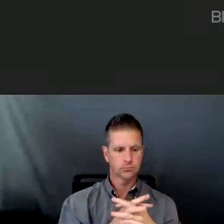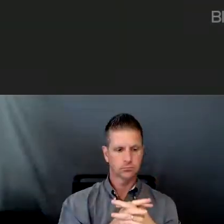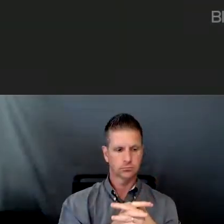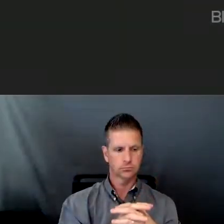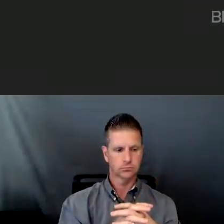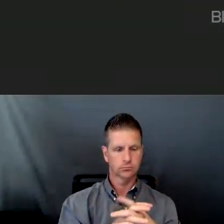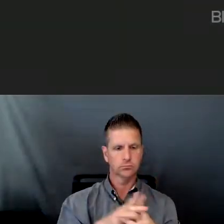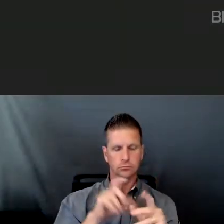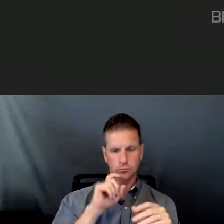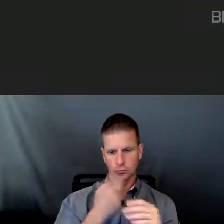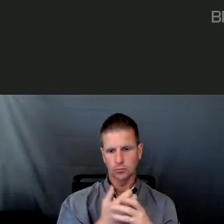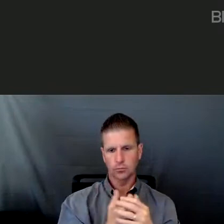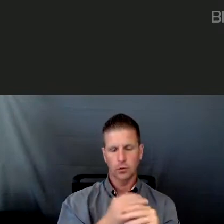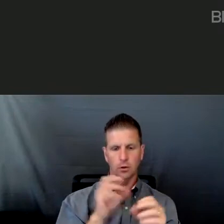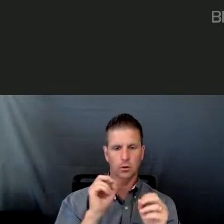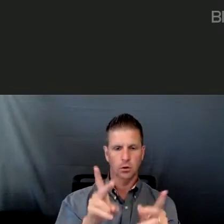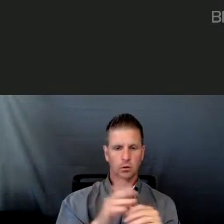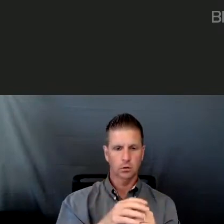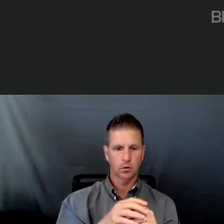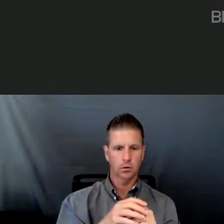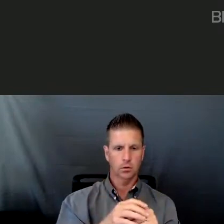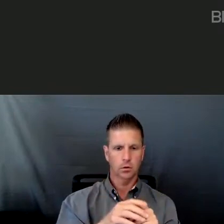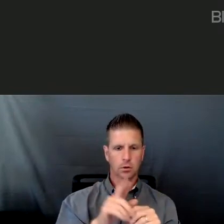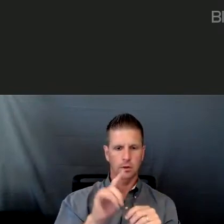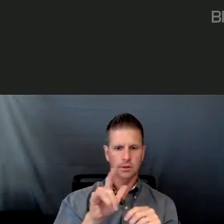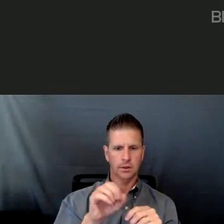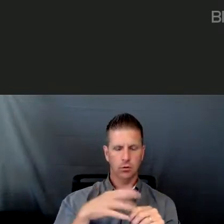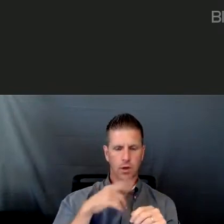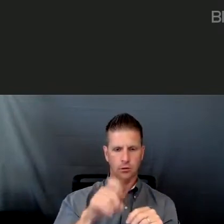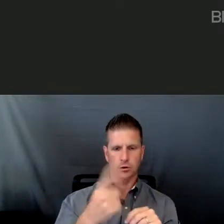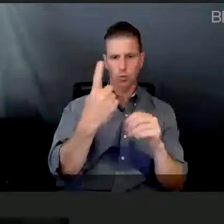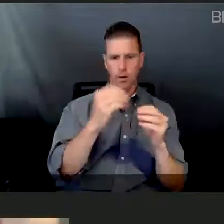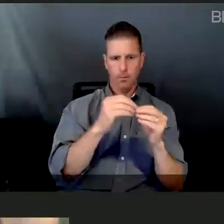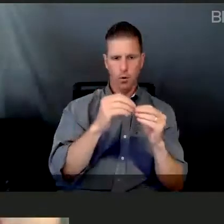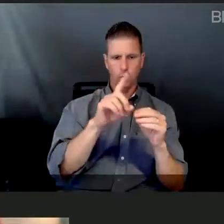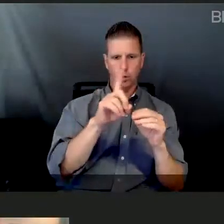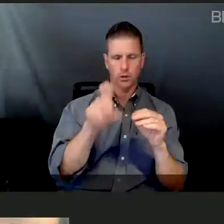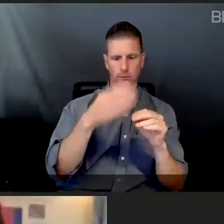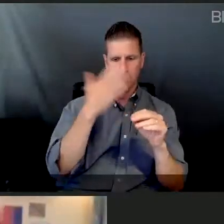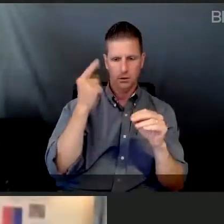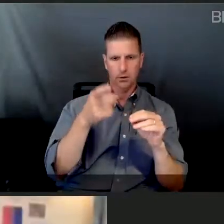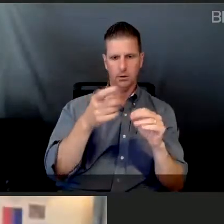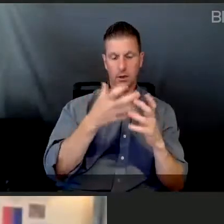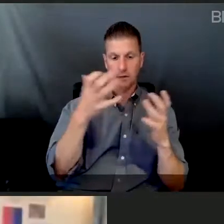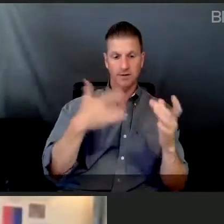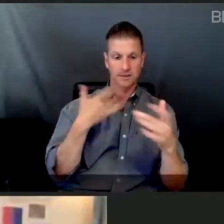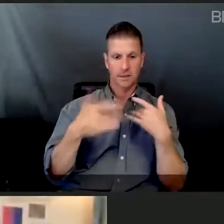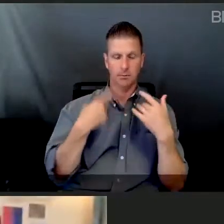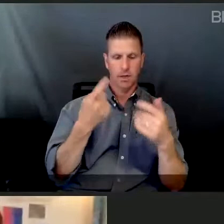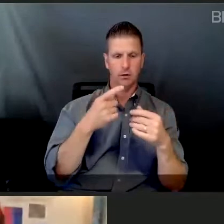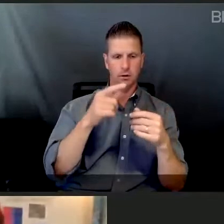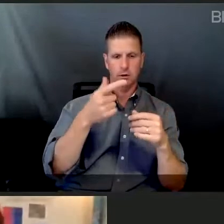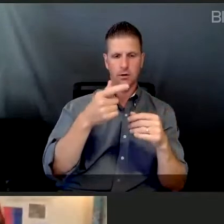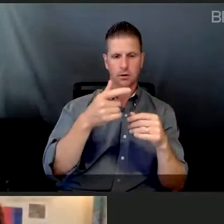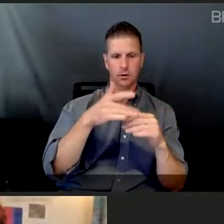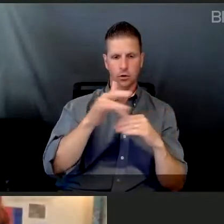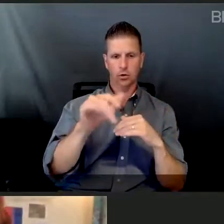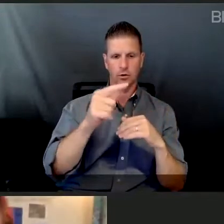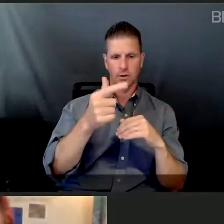Cool. Okay, while I have you on, Taylor, I will ask you one more question because there's lots of excitement about early galaxies.